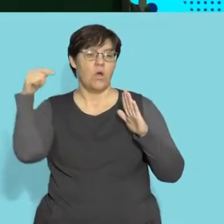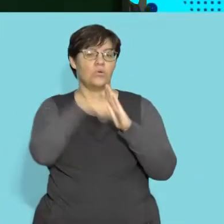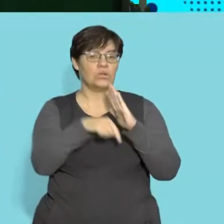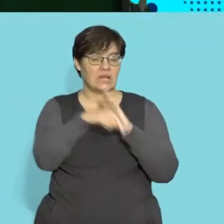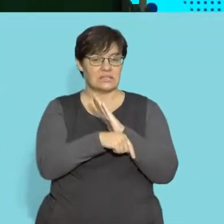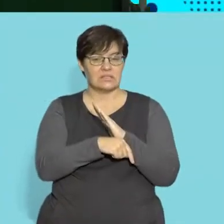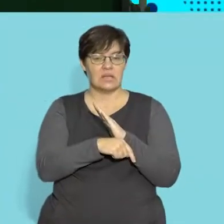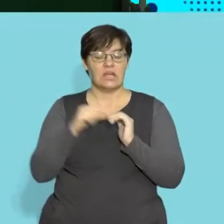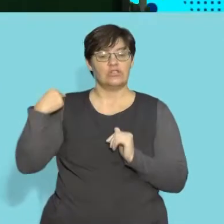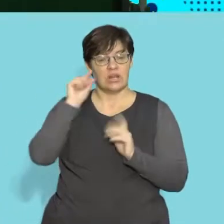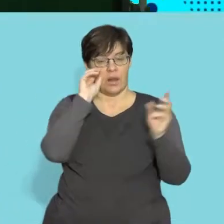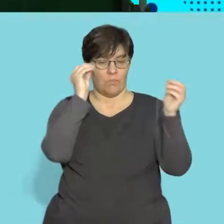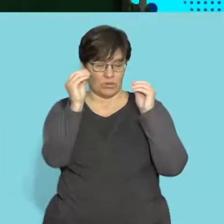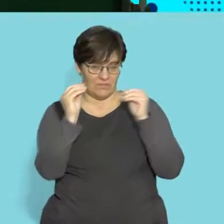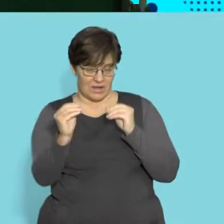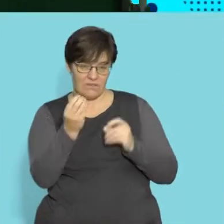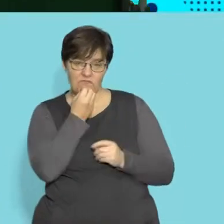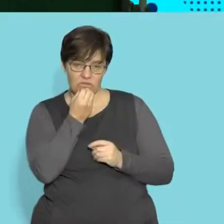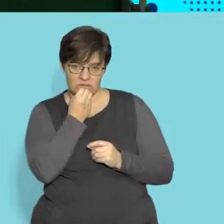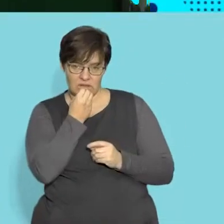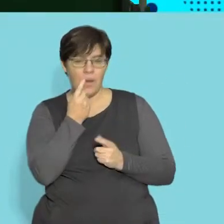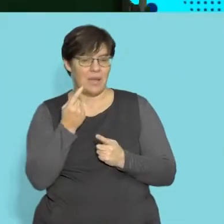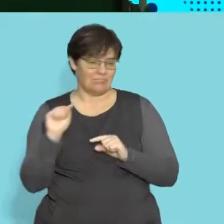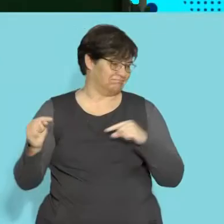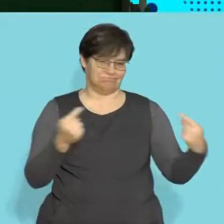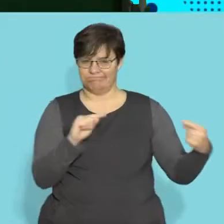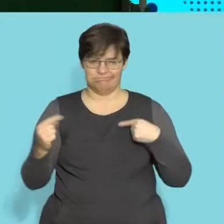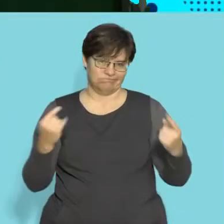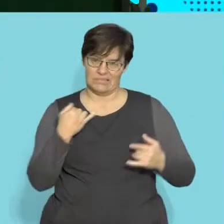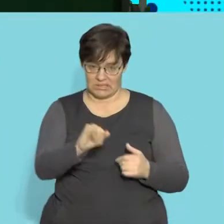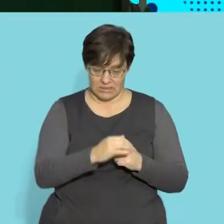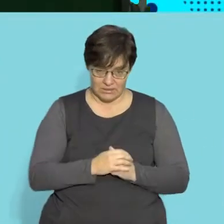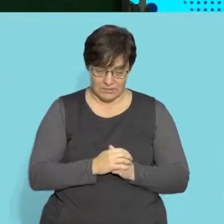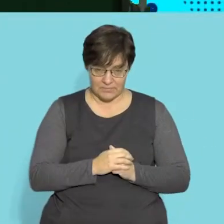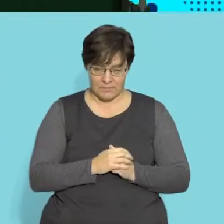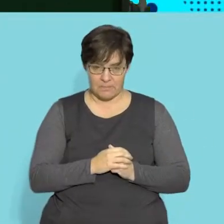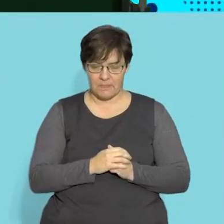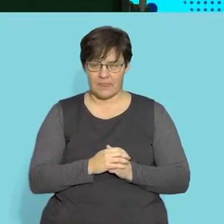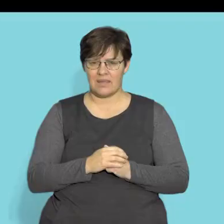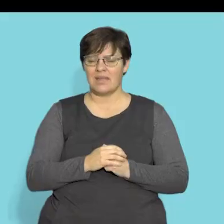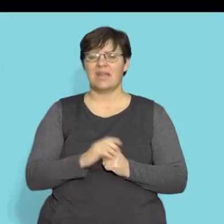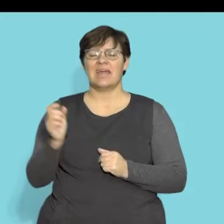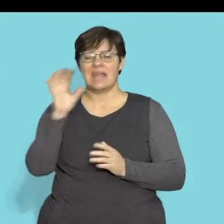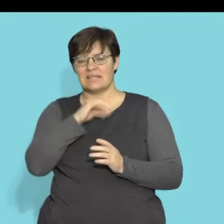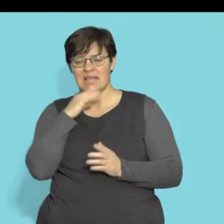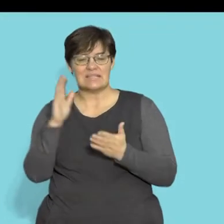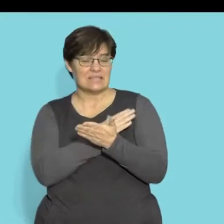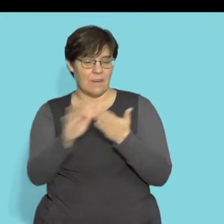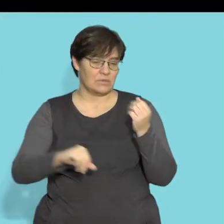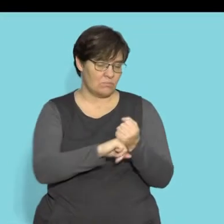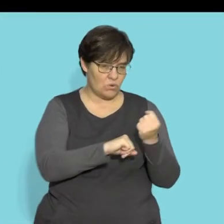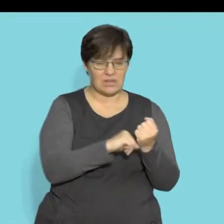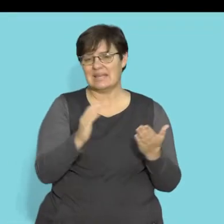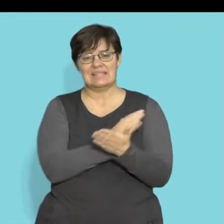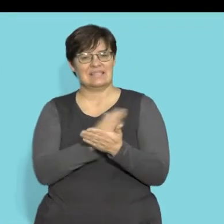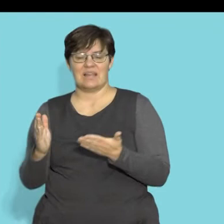of genetically modified food is a controversial concept. This essay says that some individuals support them